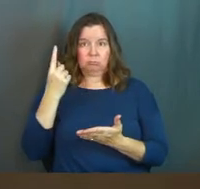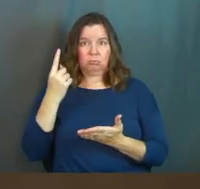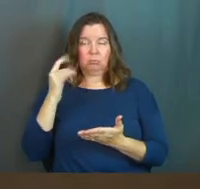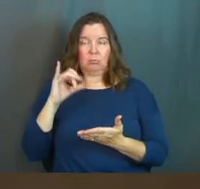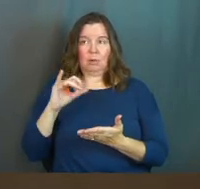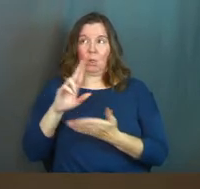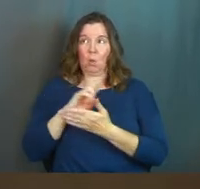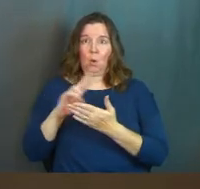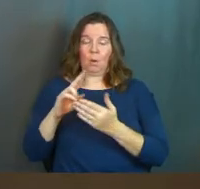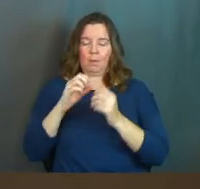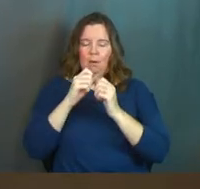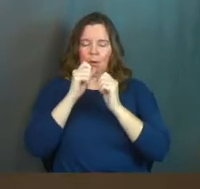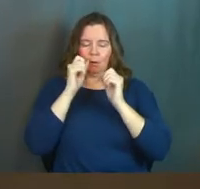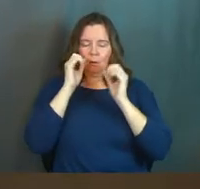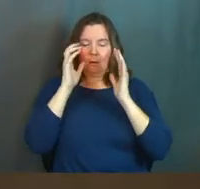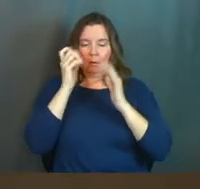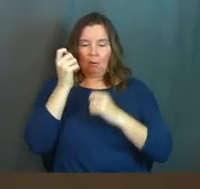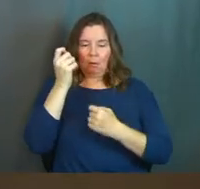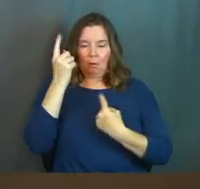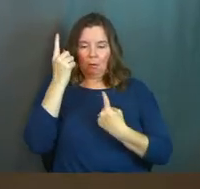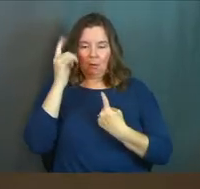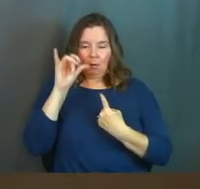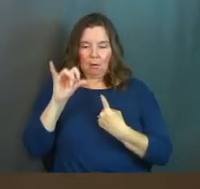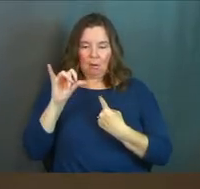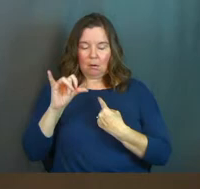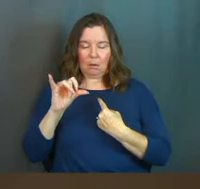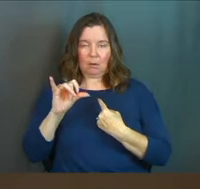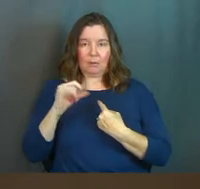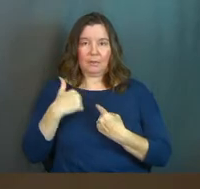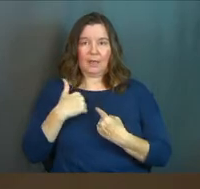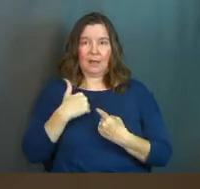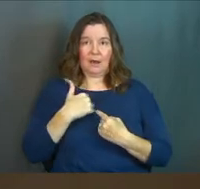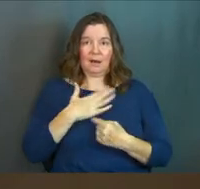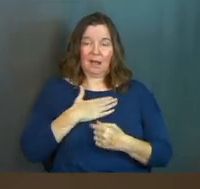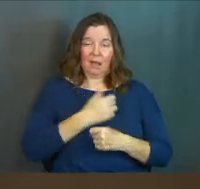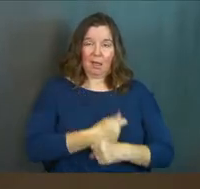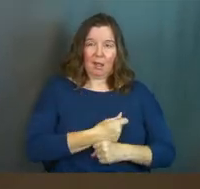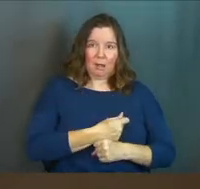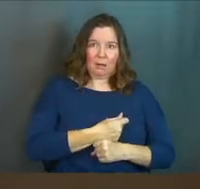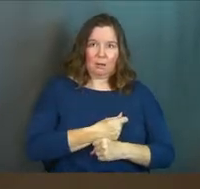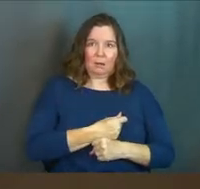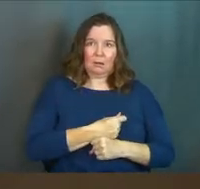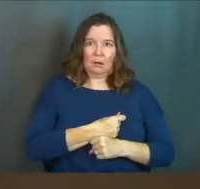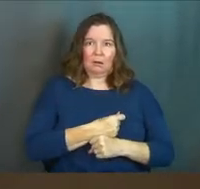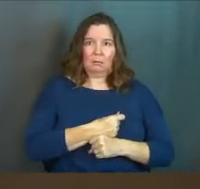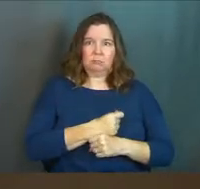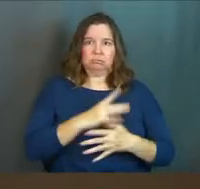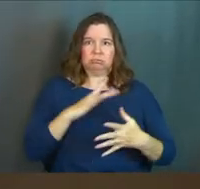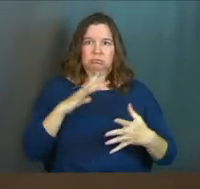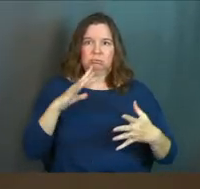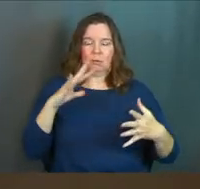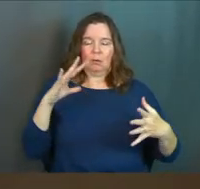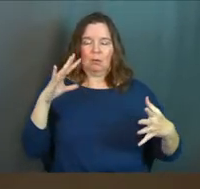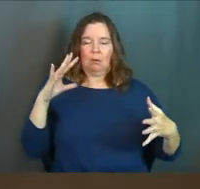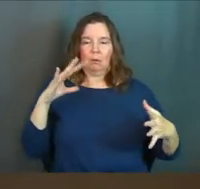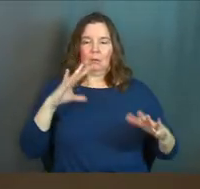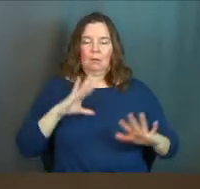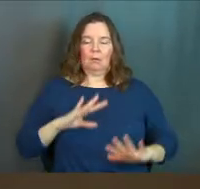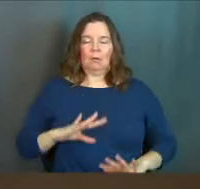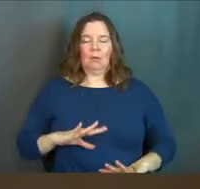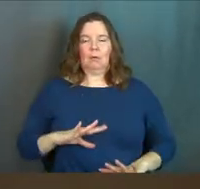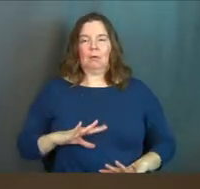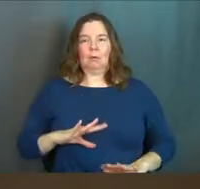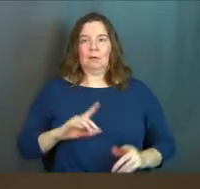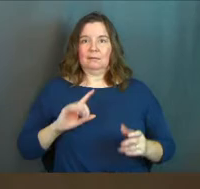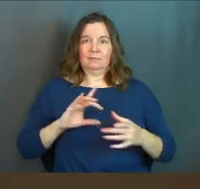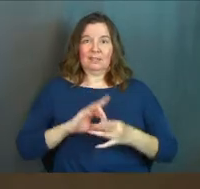Once I read it and the Holy Spirit really opened my eyes to that, it like unlocked something. You know, it really unlocked that freedom. It really